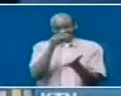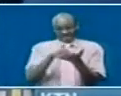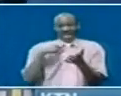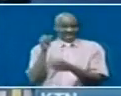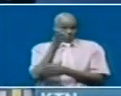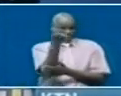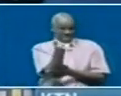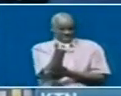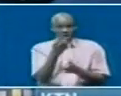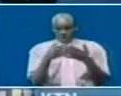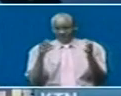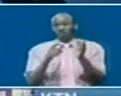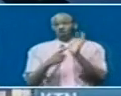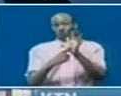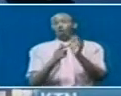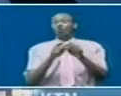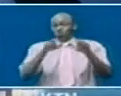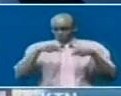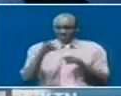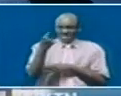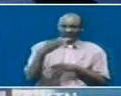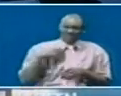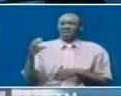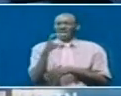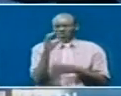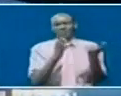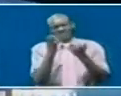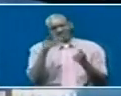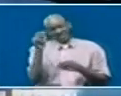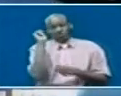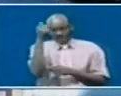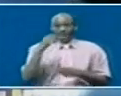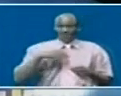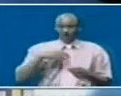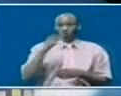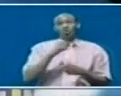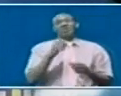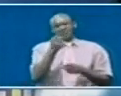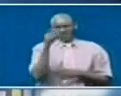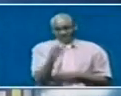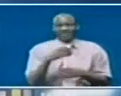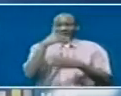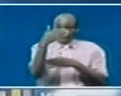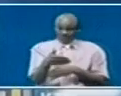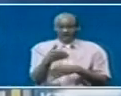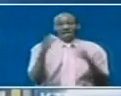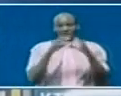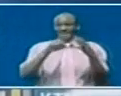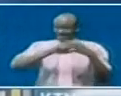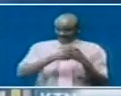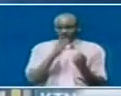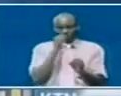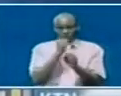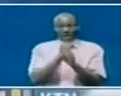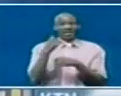Nairobi. The state-of-the-art showroom will provide customer service to its Kenyan consumers 5 months after the company started operations